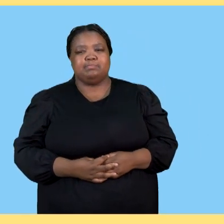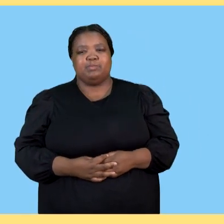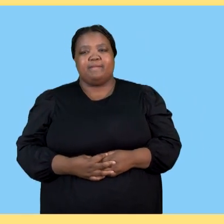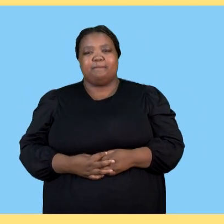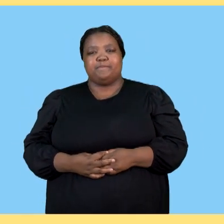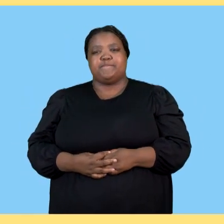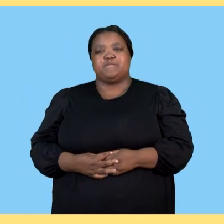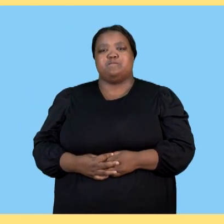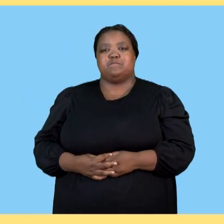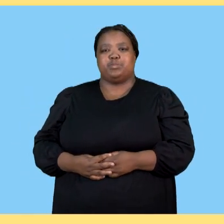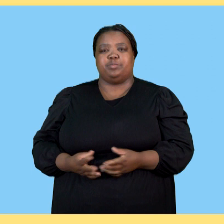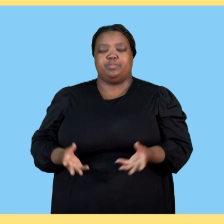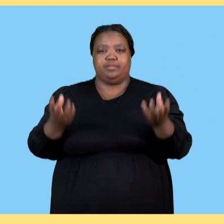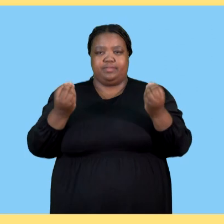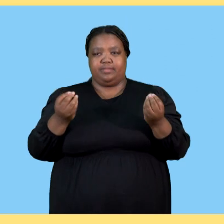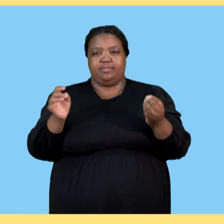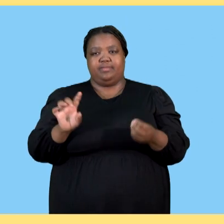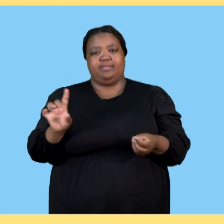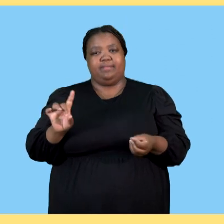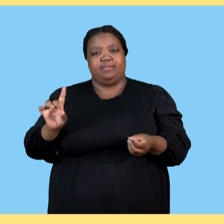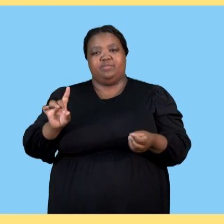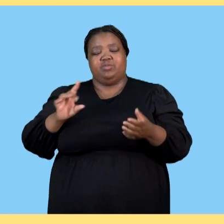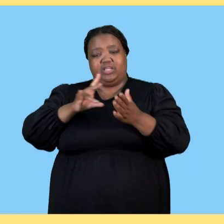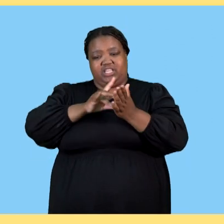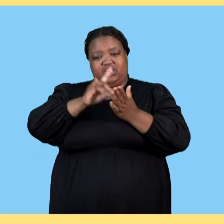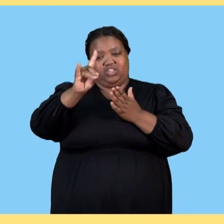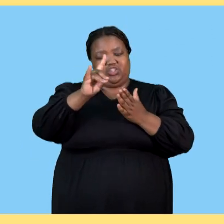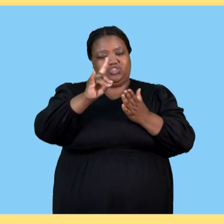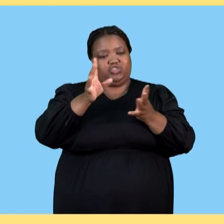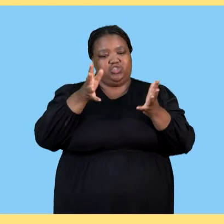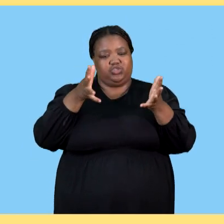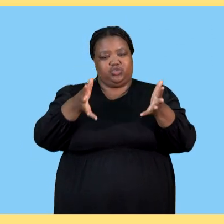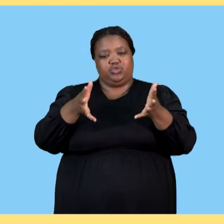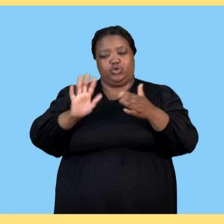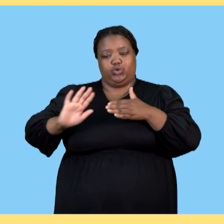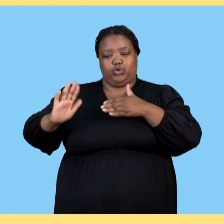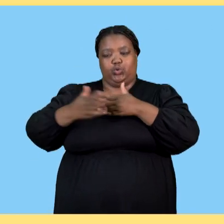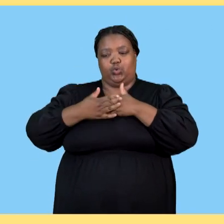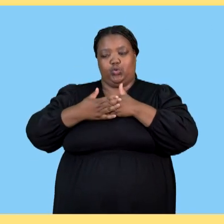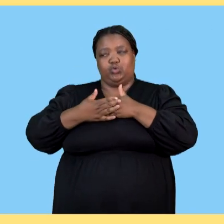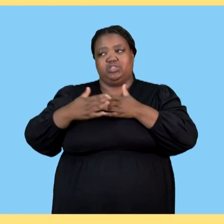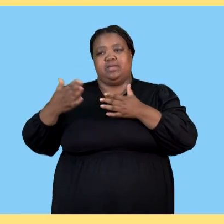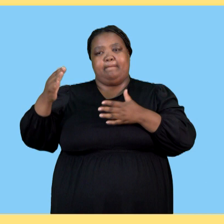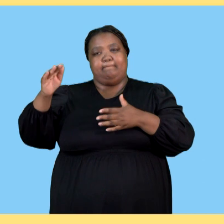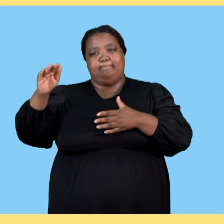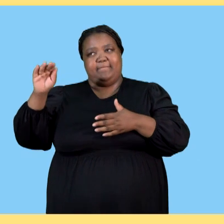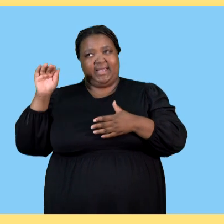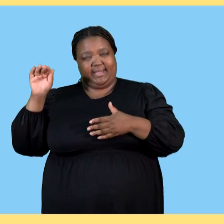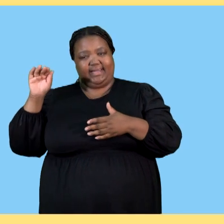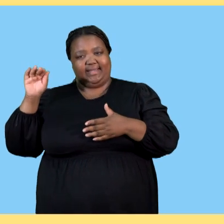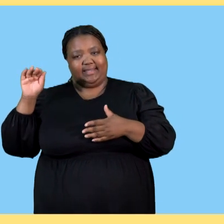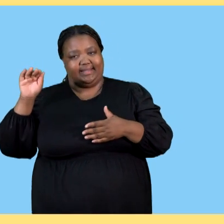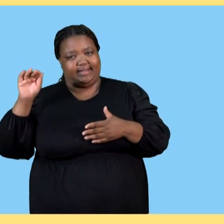129,812. That gives us our cash closing balance, our